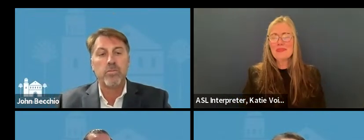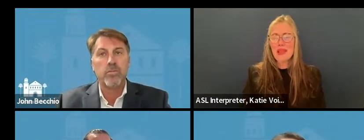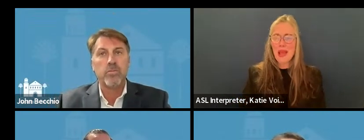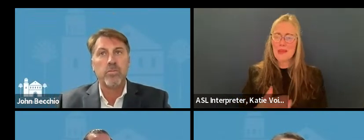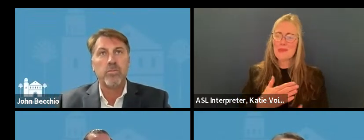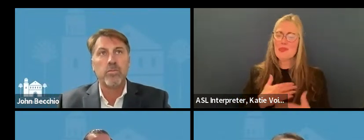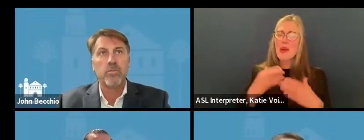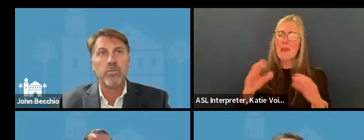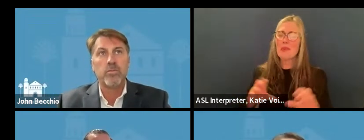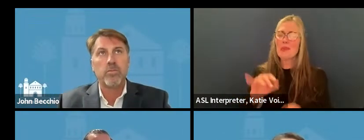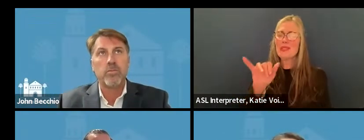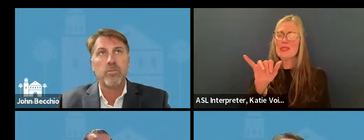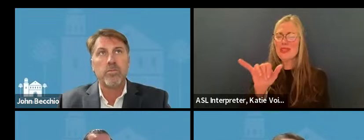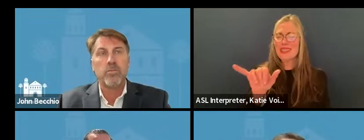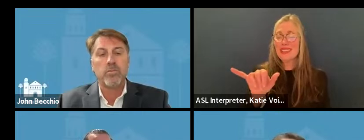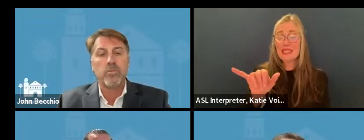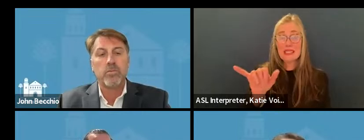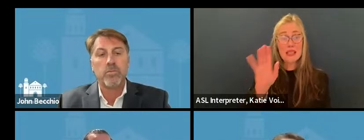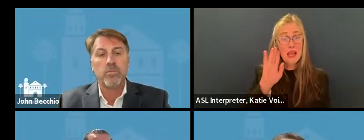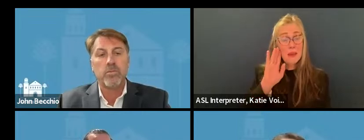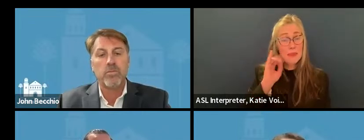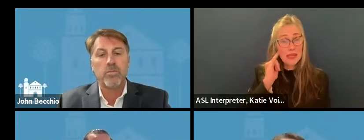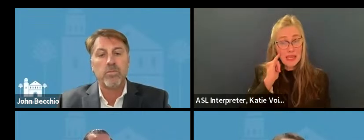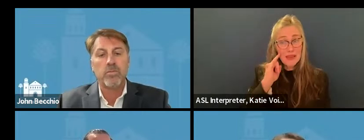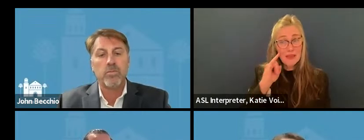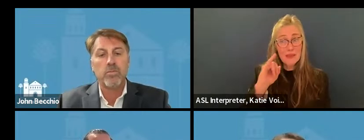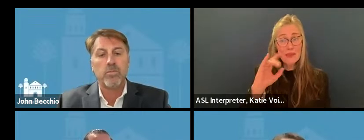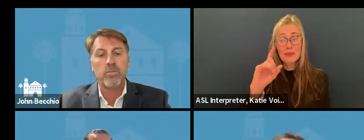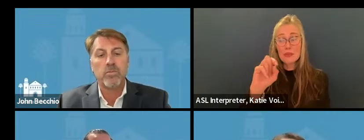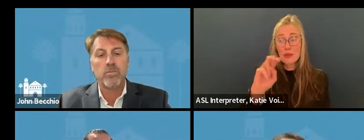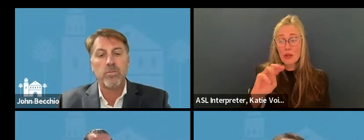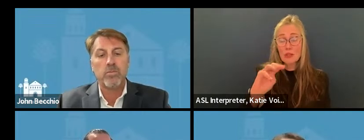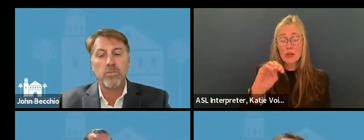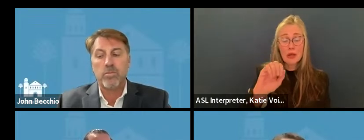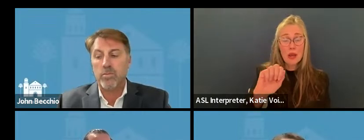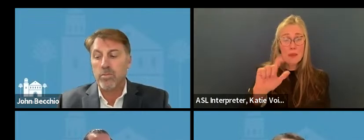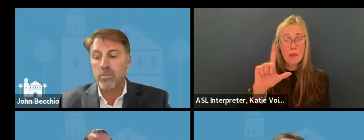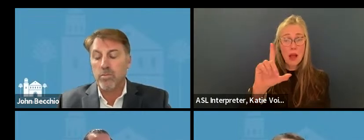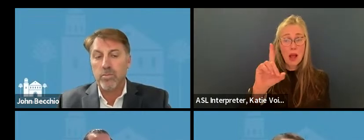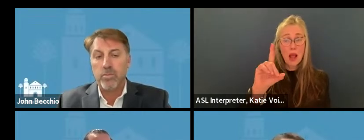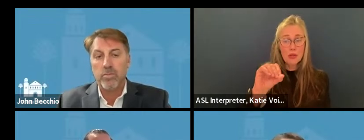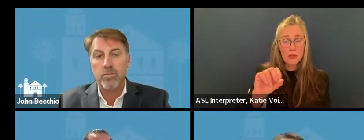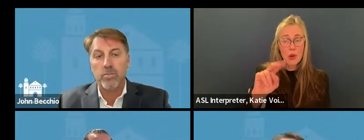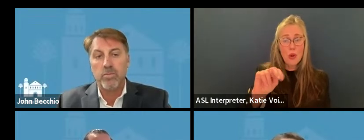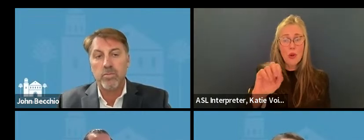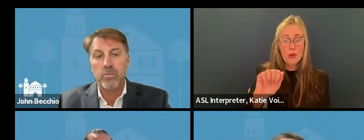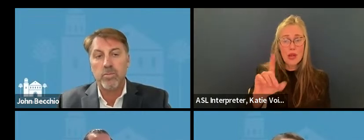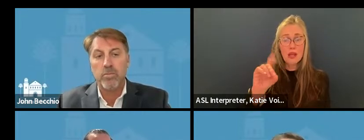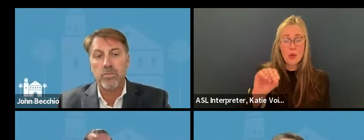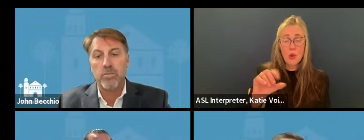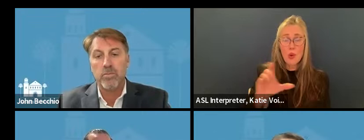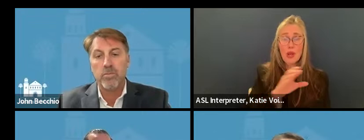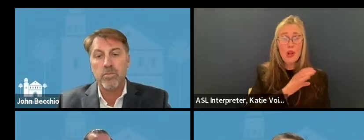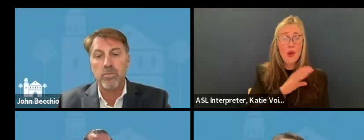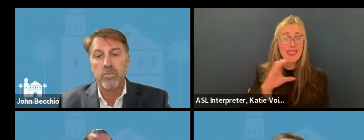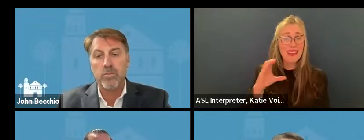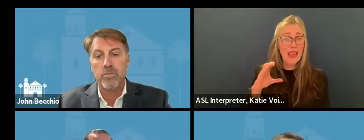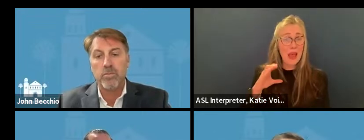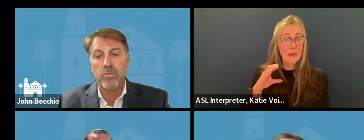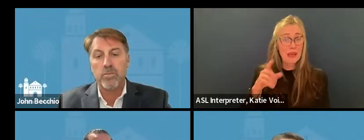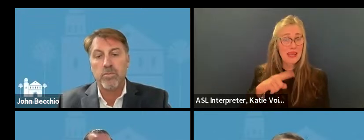also include if Dr. Maldonado or somebody in the cabinet would want to hold, for